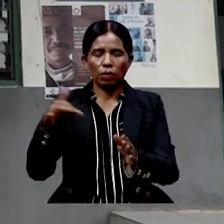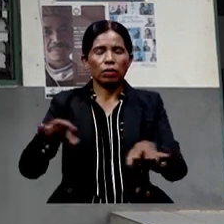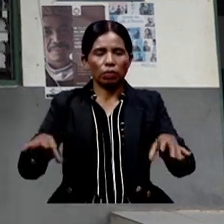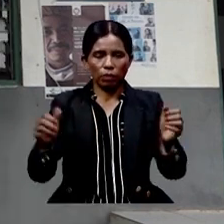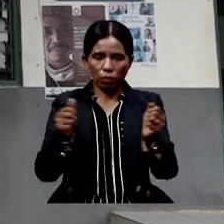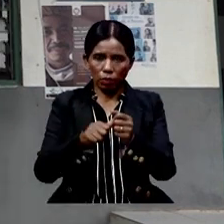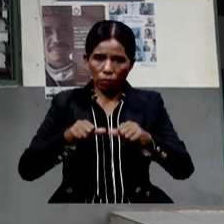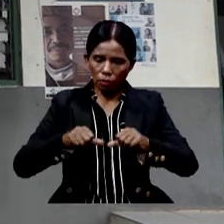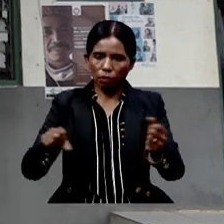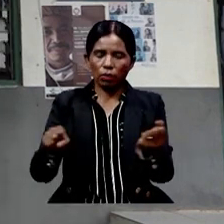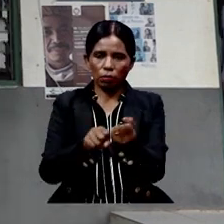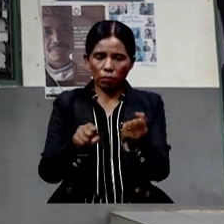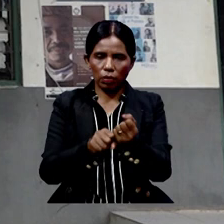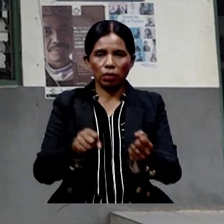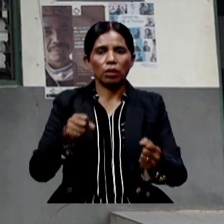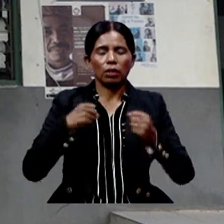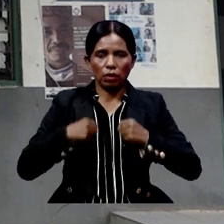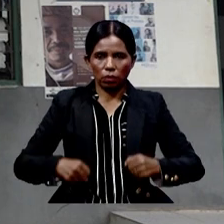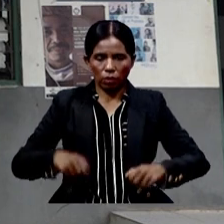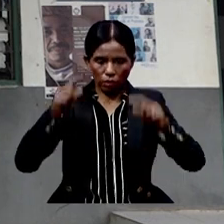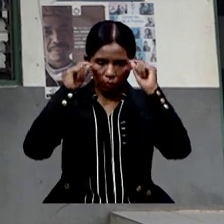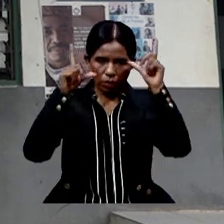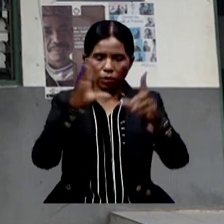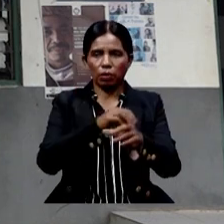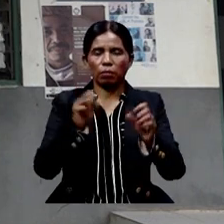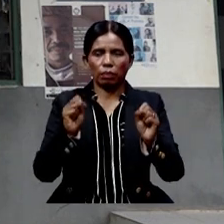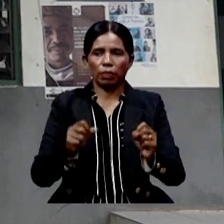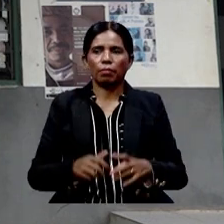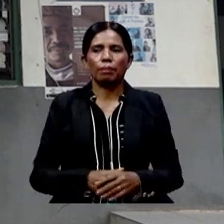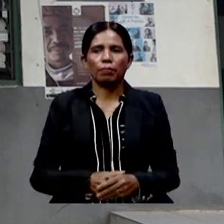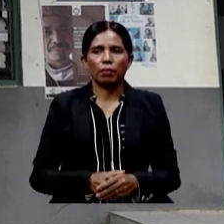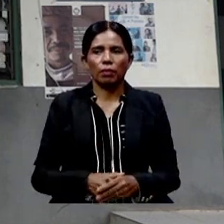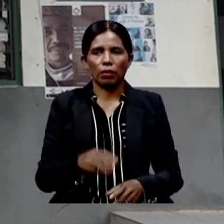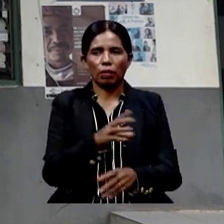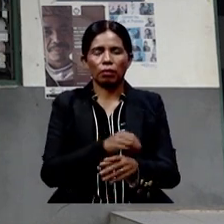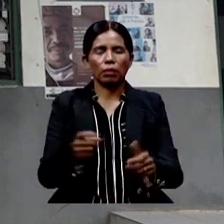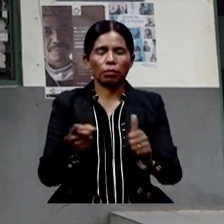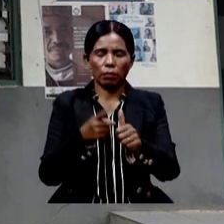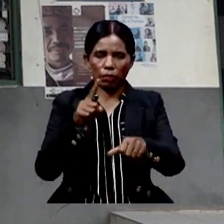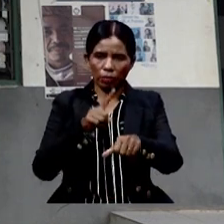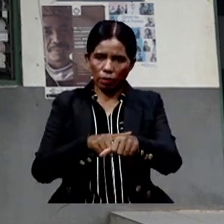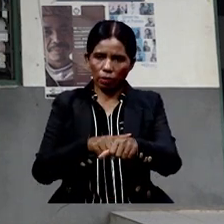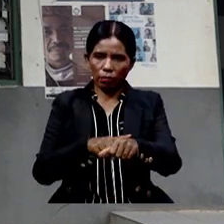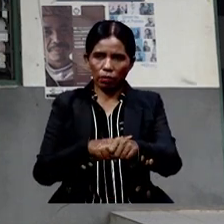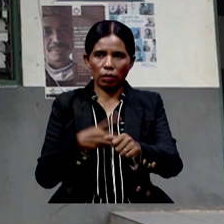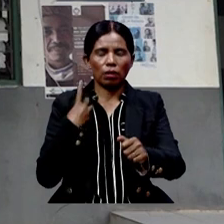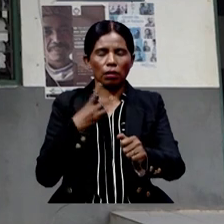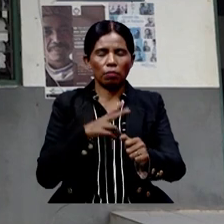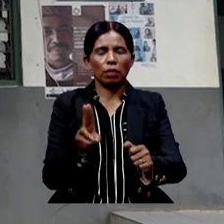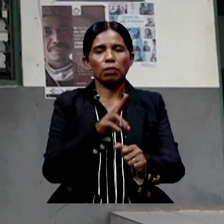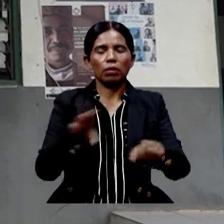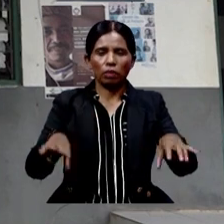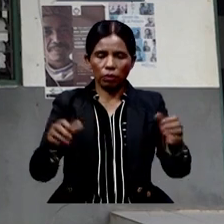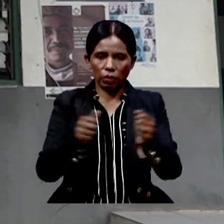involving education and equipment and materials I just mentioned. And this is the first time, having tested these equipments and